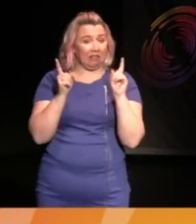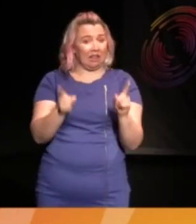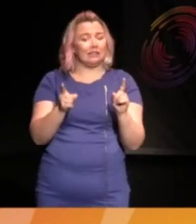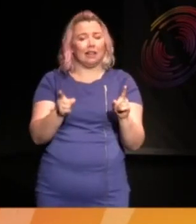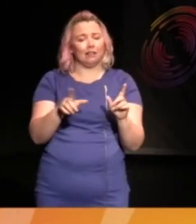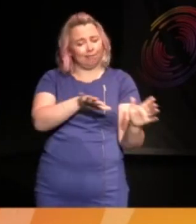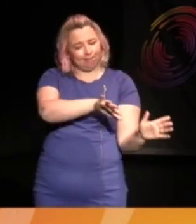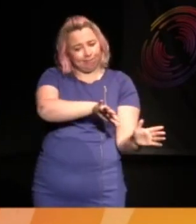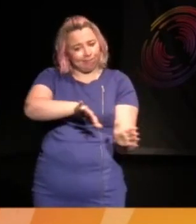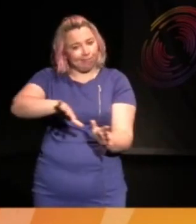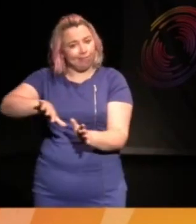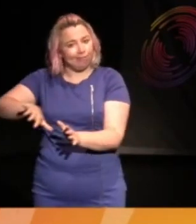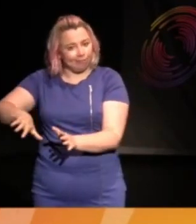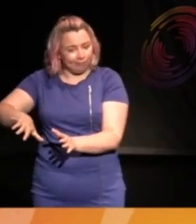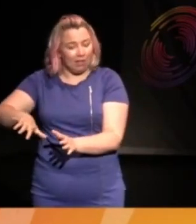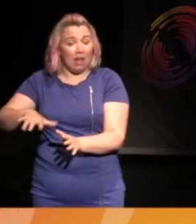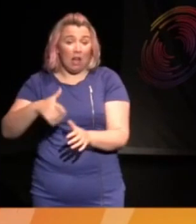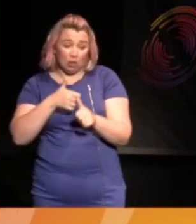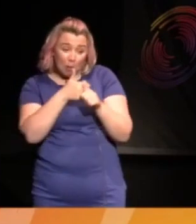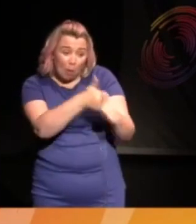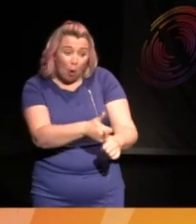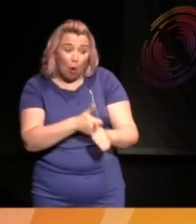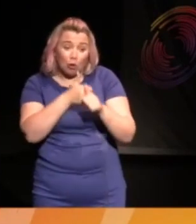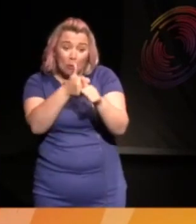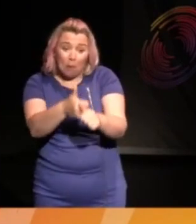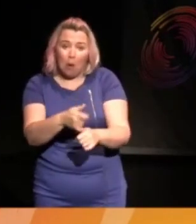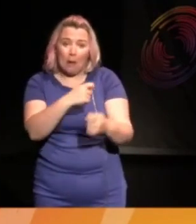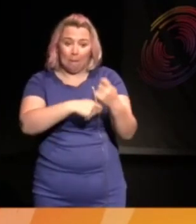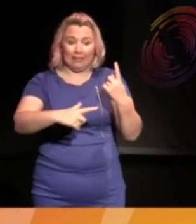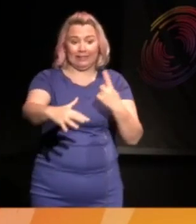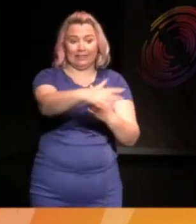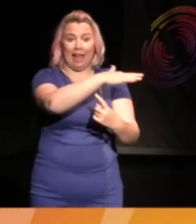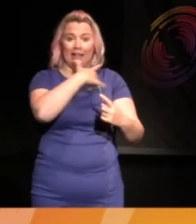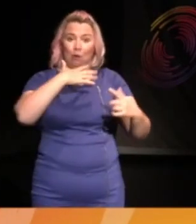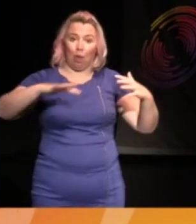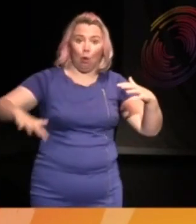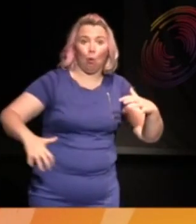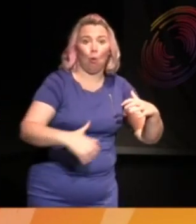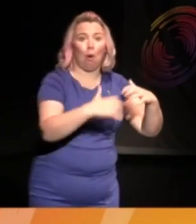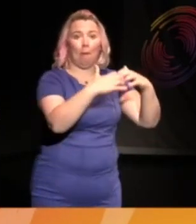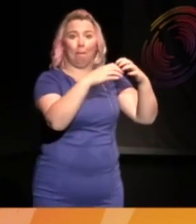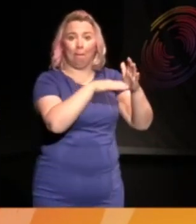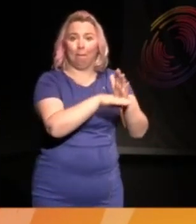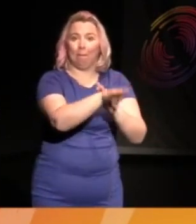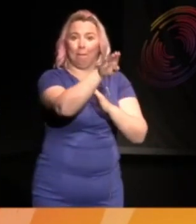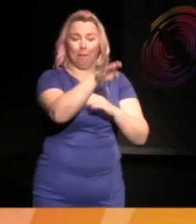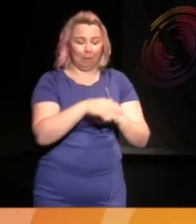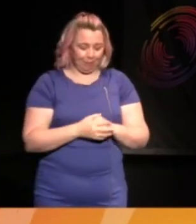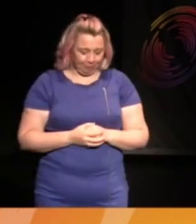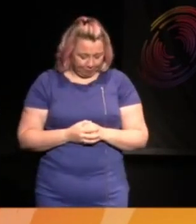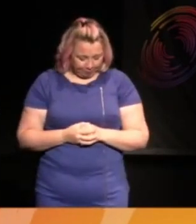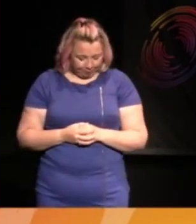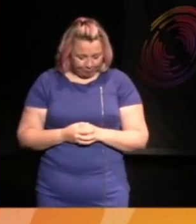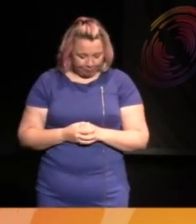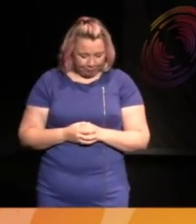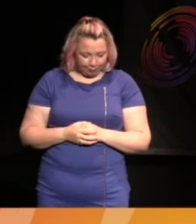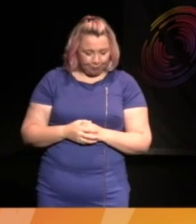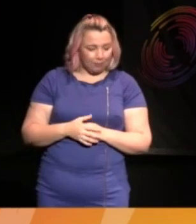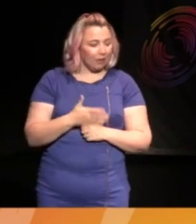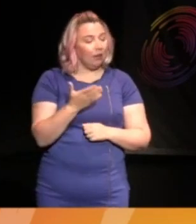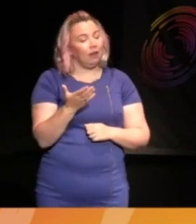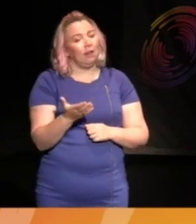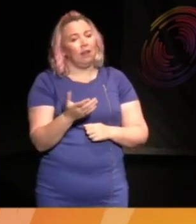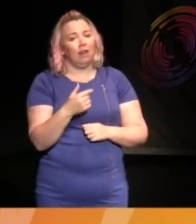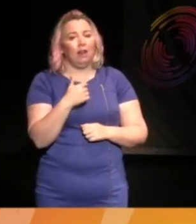supporting people helps build a stronger society. It became very clear through the journey that certainly I went on in the Poverty